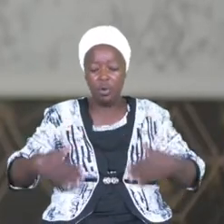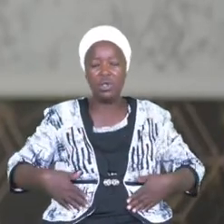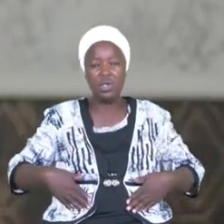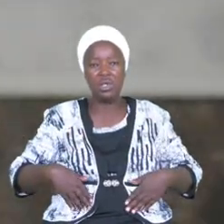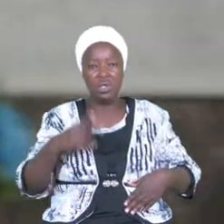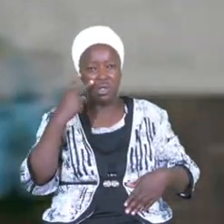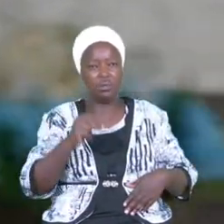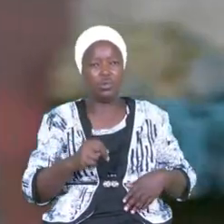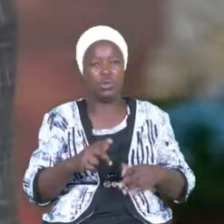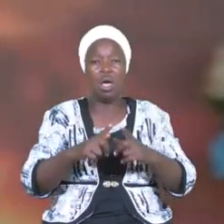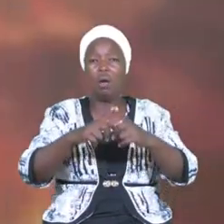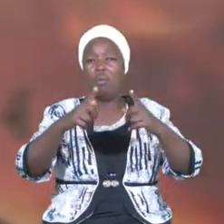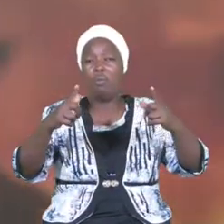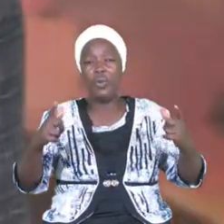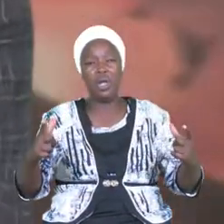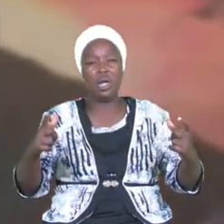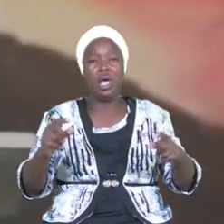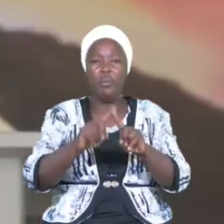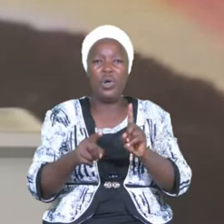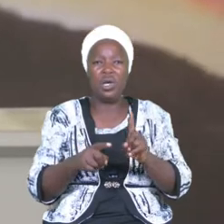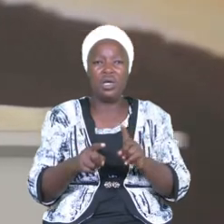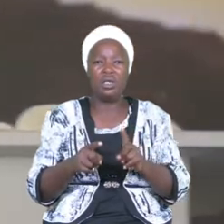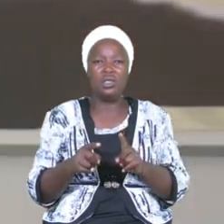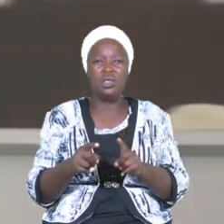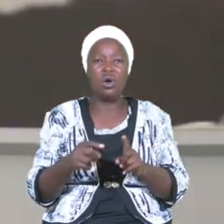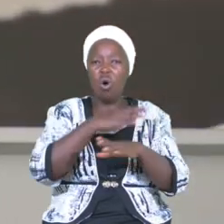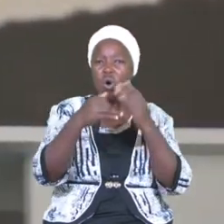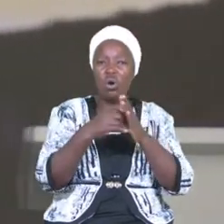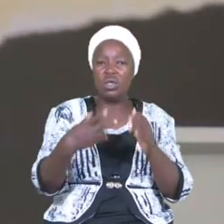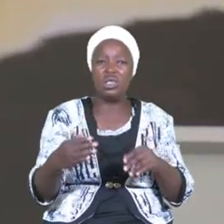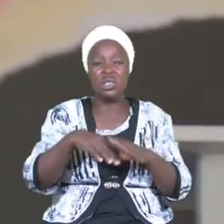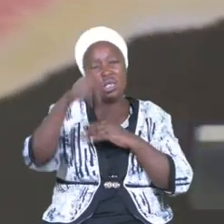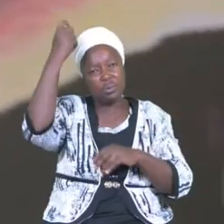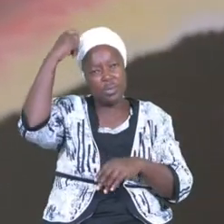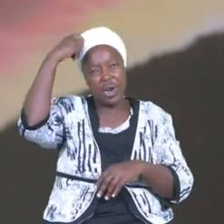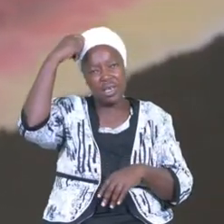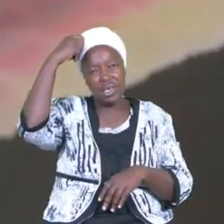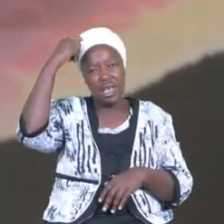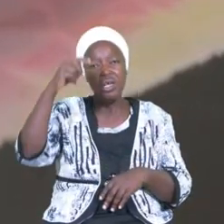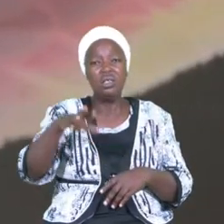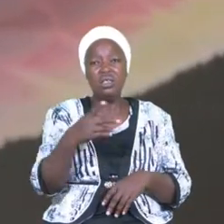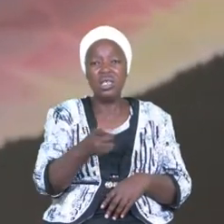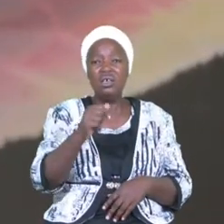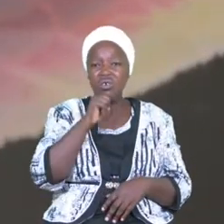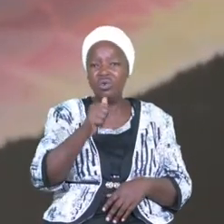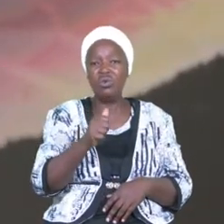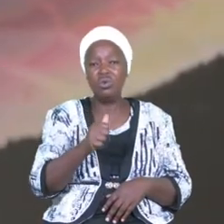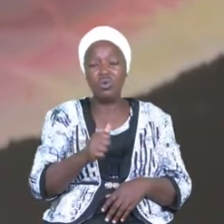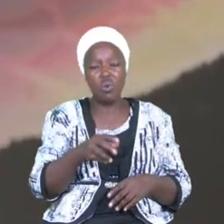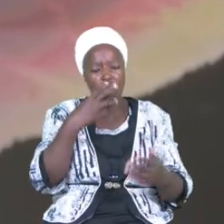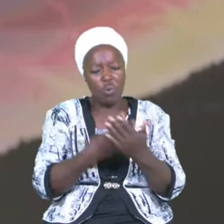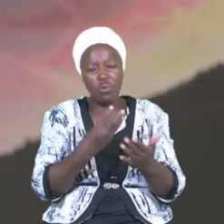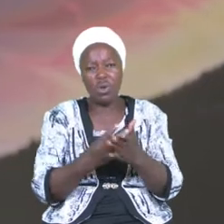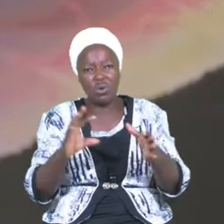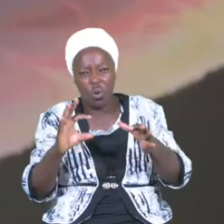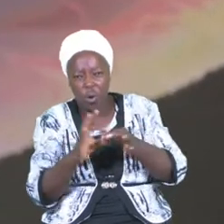the cells and all the things in the brain, they are not well connected together, and